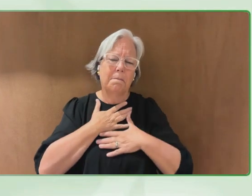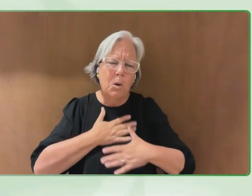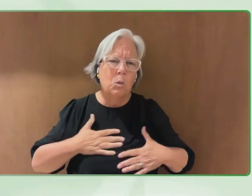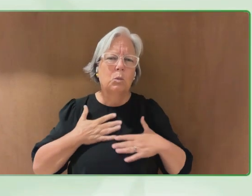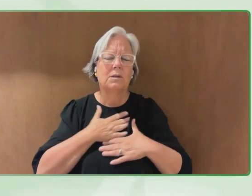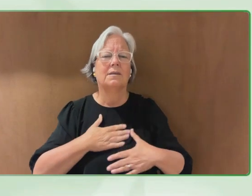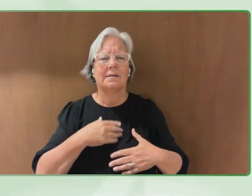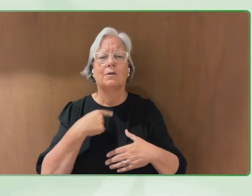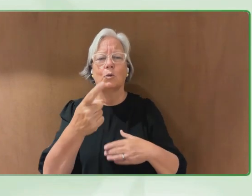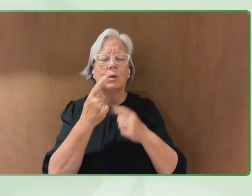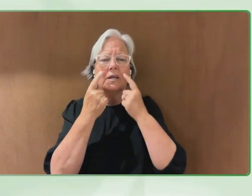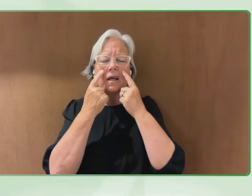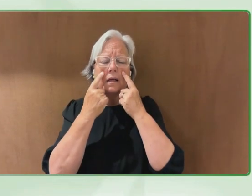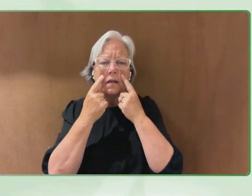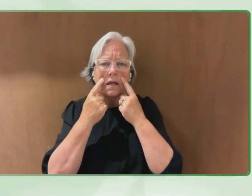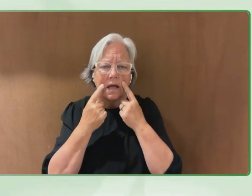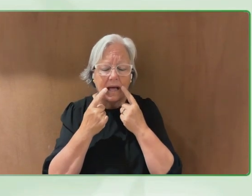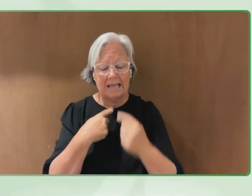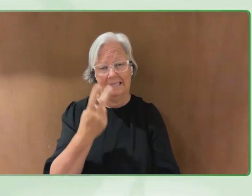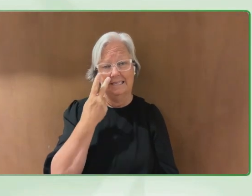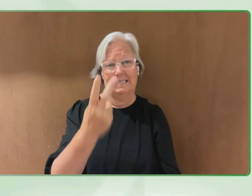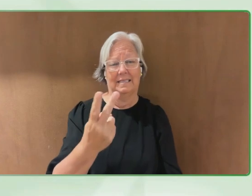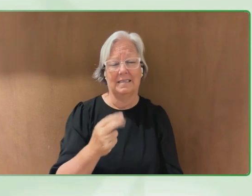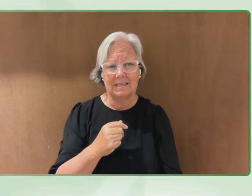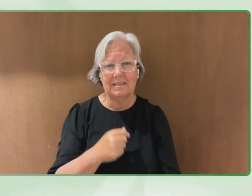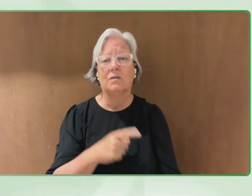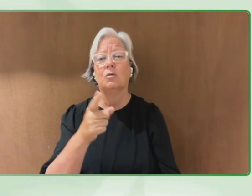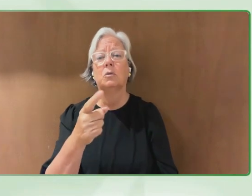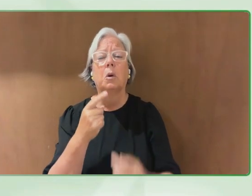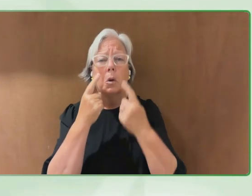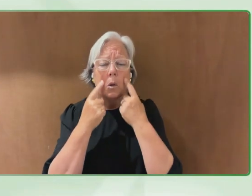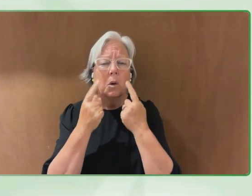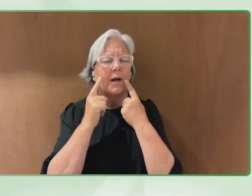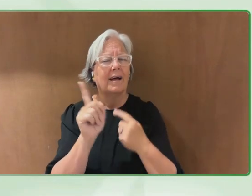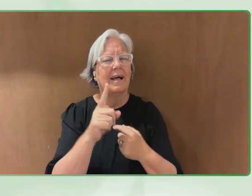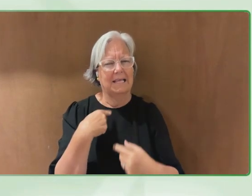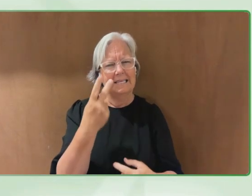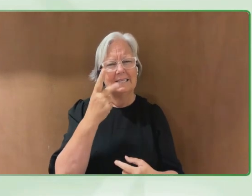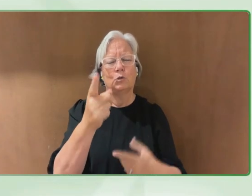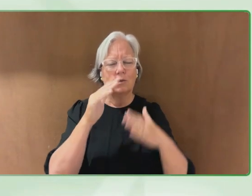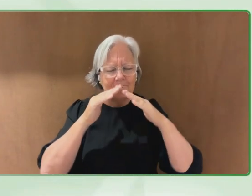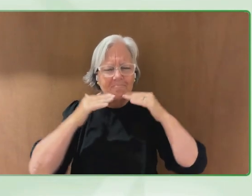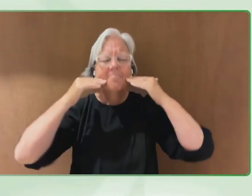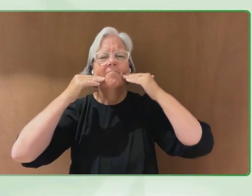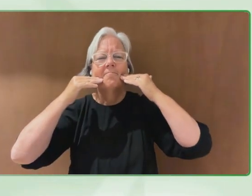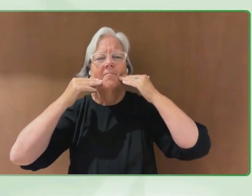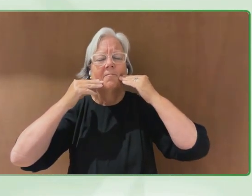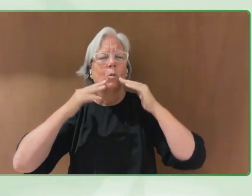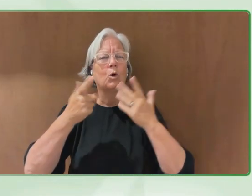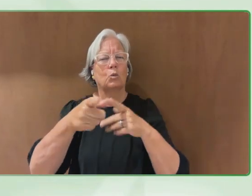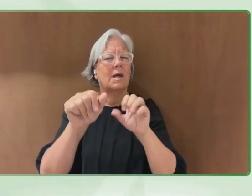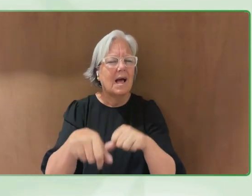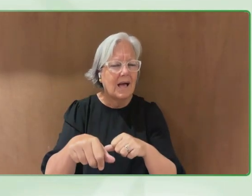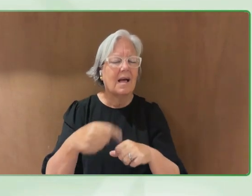came to your eyes, they weren't tears of sorrow, they were tears of joy to see what you were able to achieve. And I'll ask you to hold up this